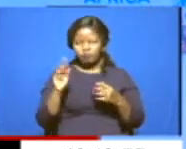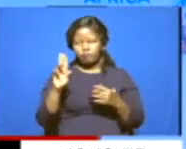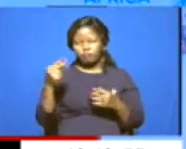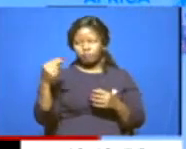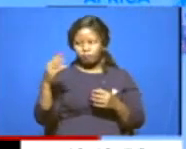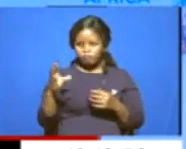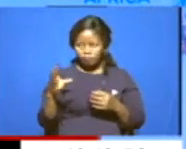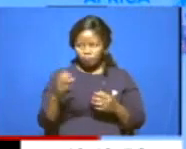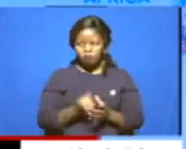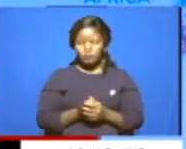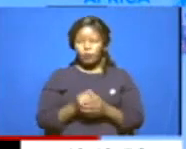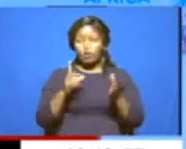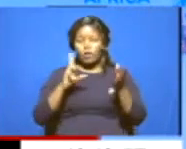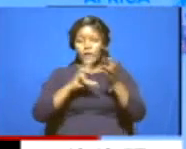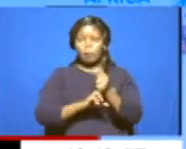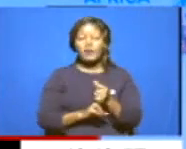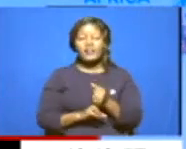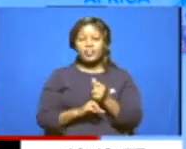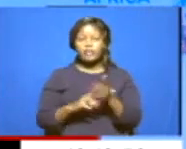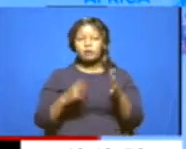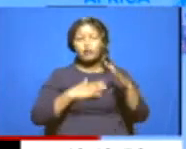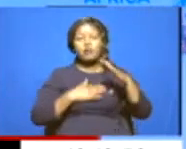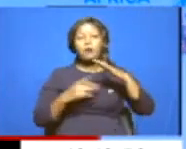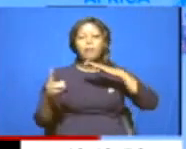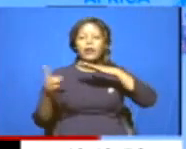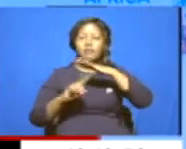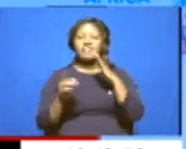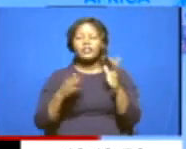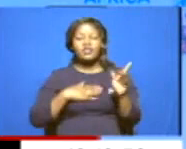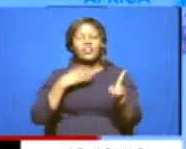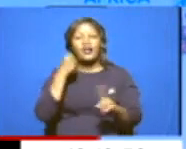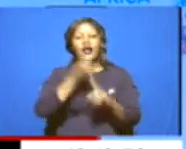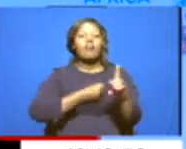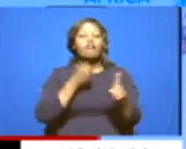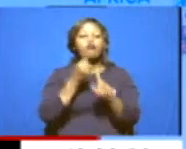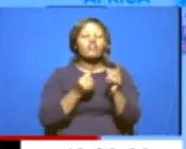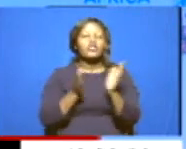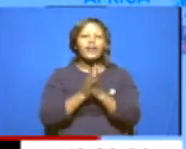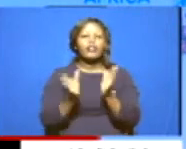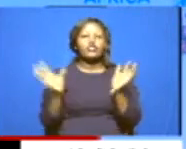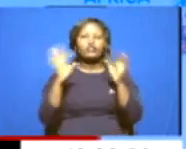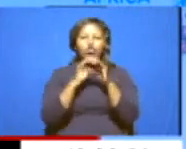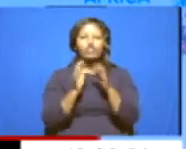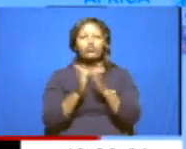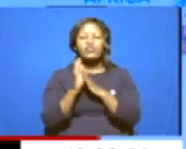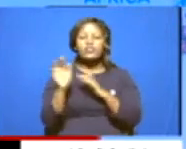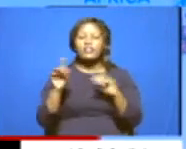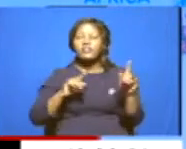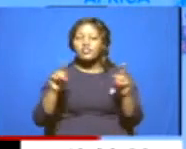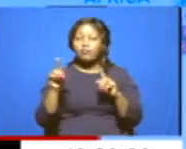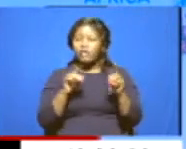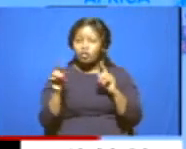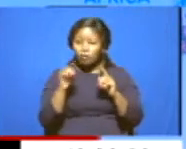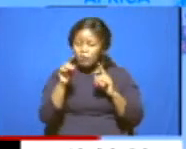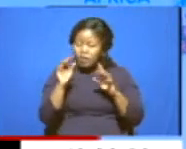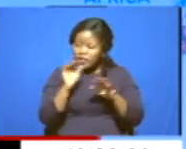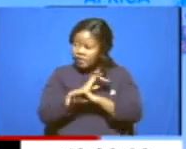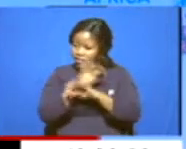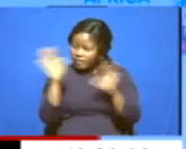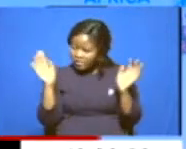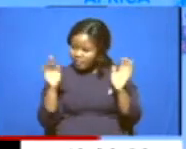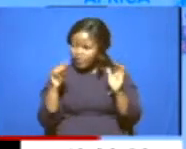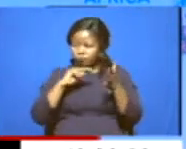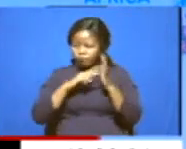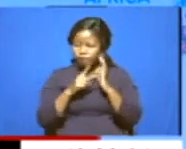The partnership that my ministry has forged with Zitova and Safaricom is a clear indication that when we develop